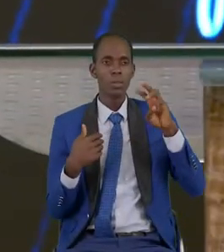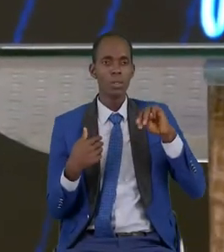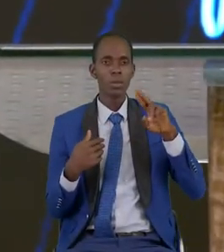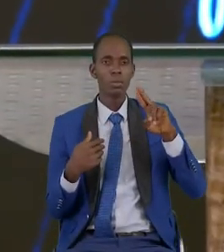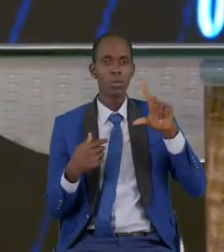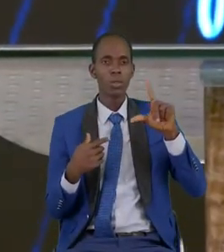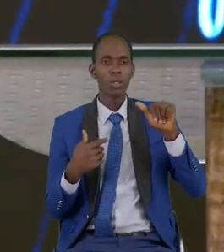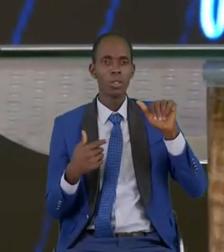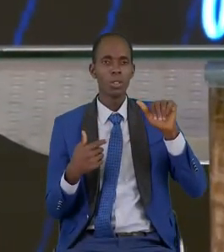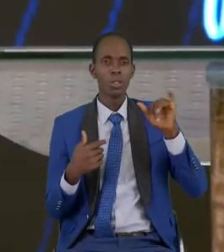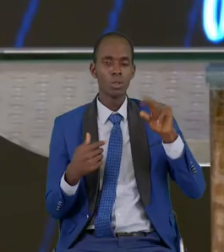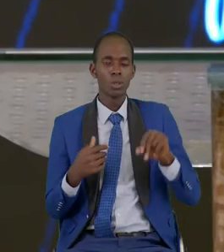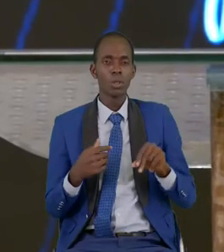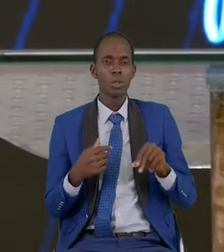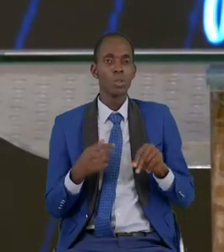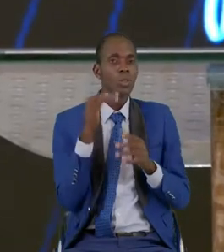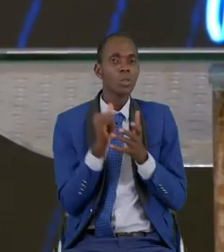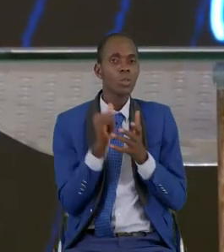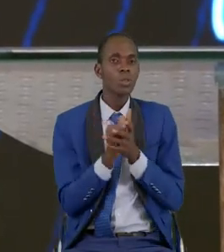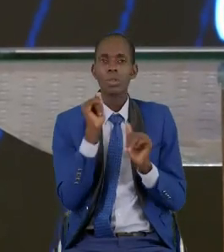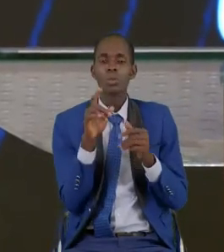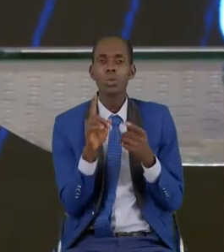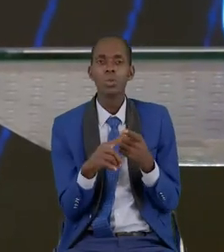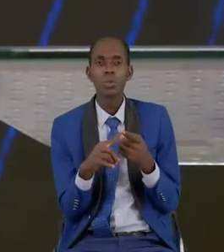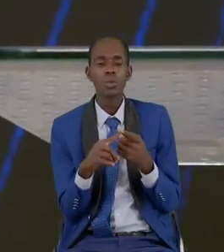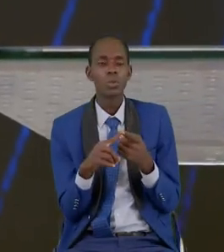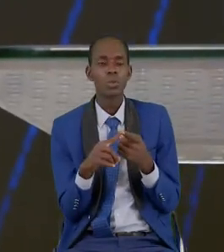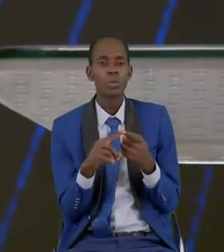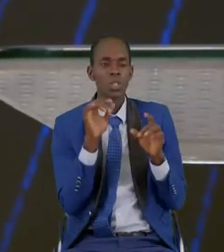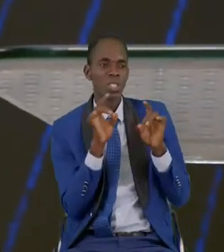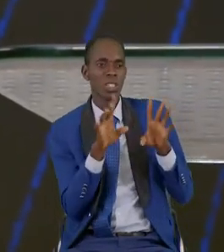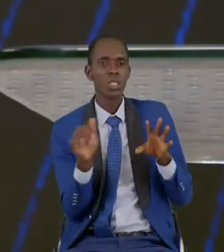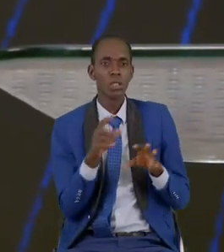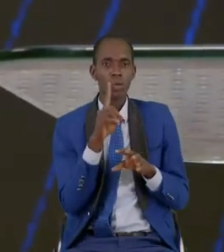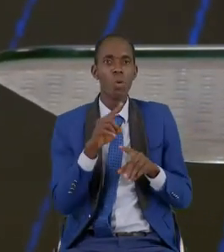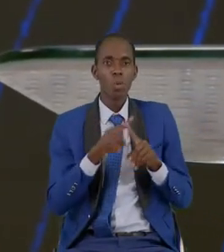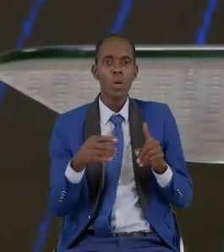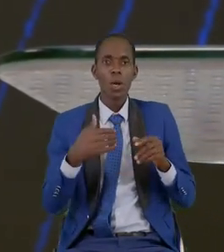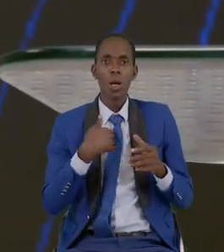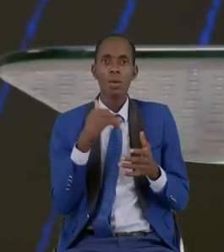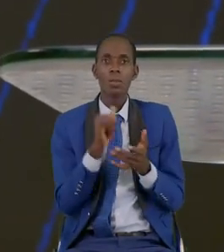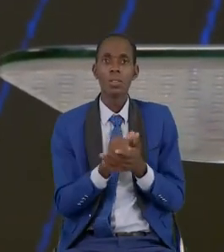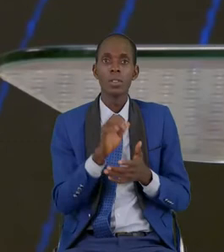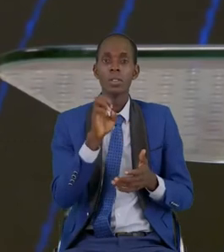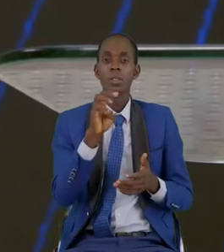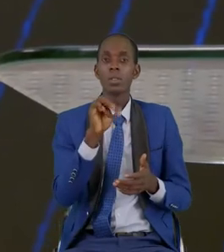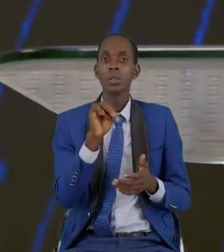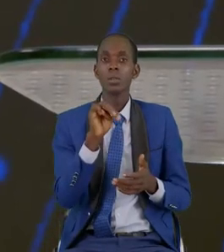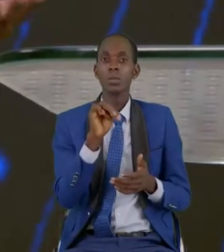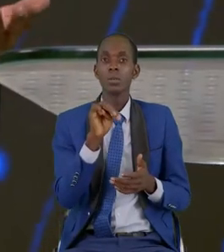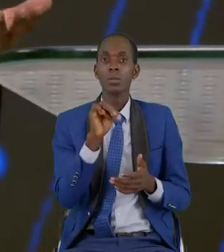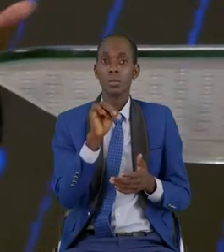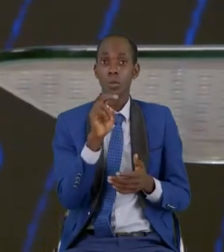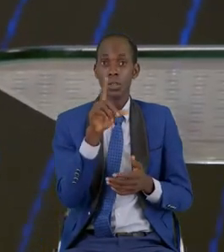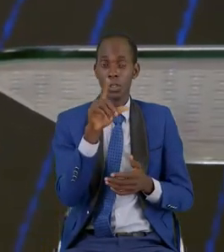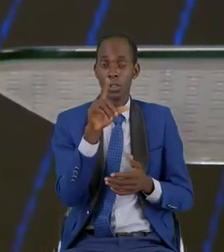witch, but you have emulations. And you don't have hatred, but you have emulation. You don't have wrath, but you have emulation. You don't have strife. You